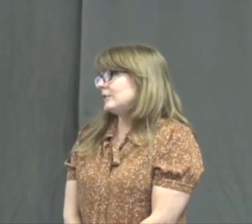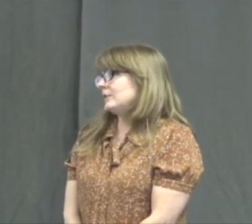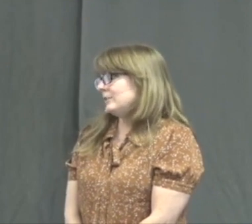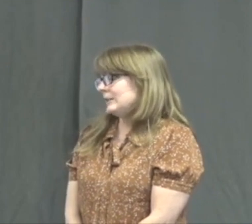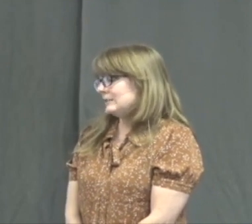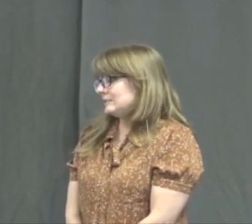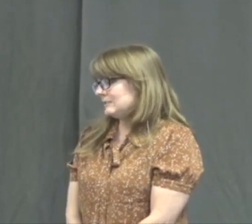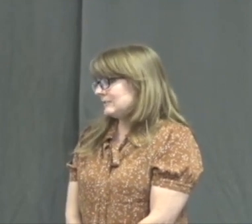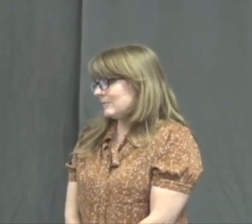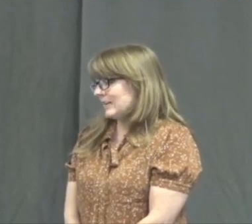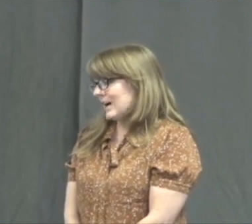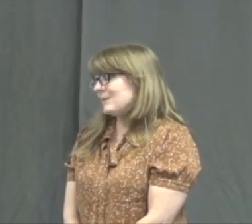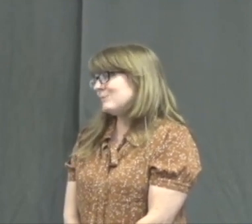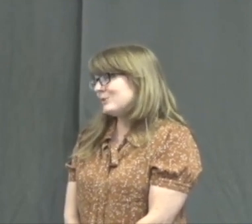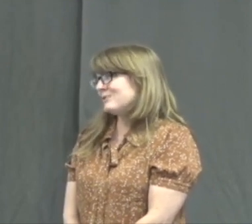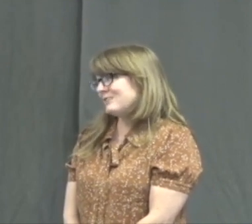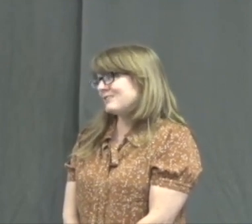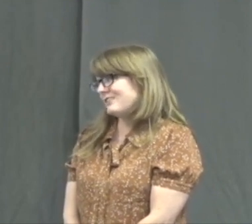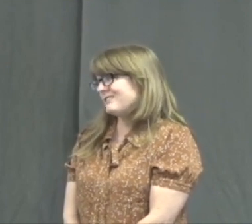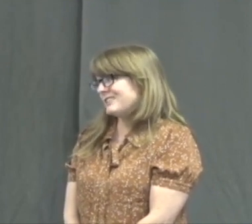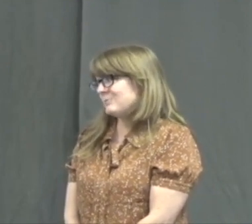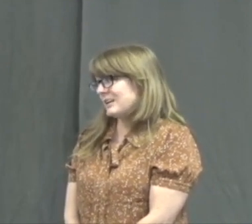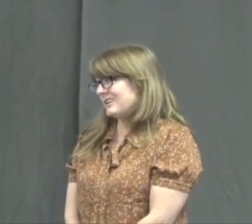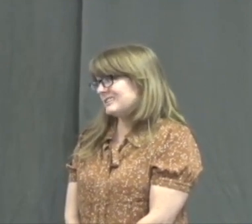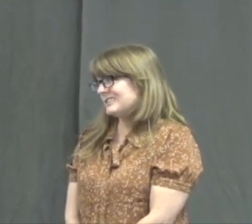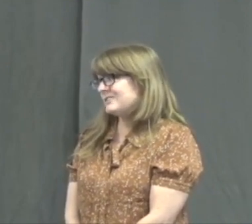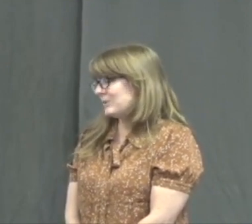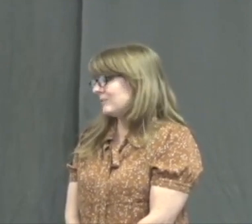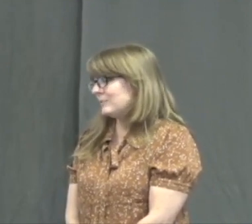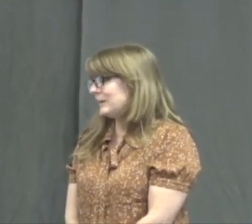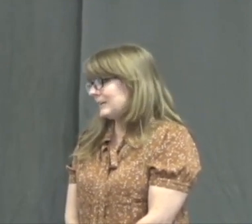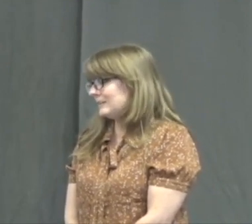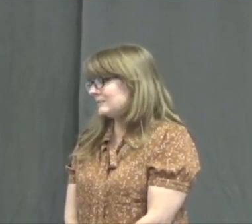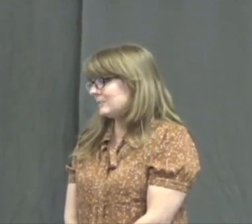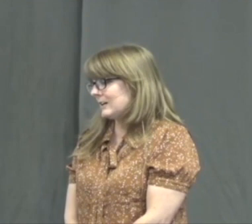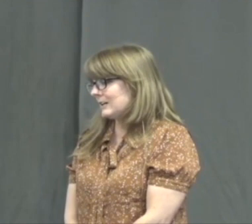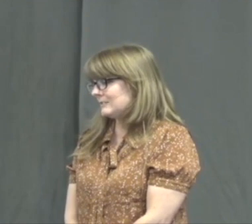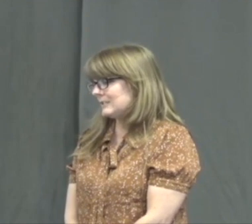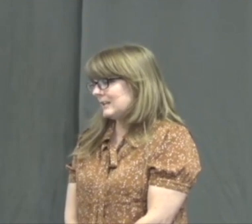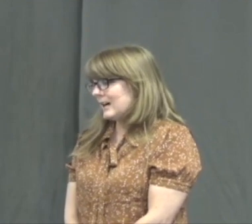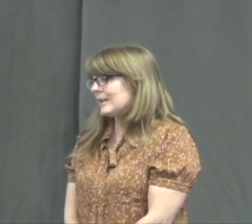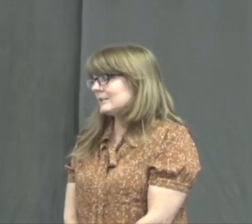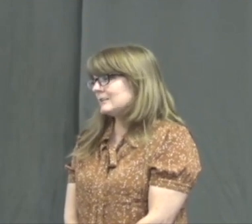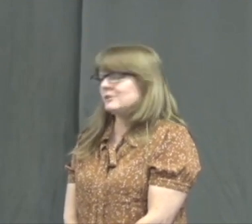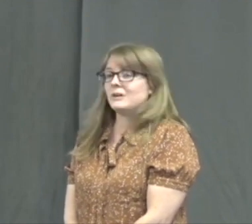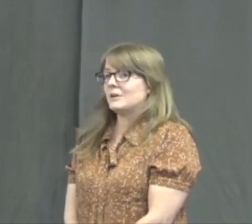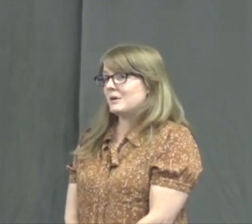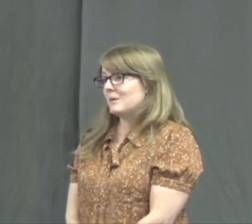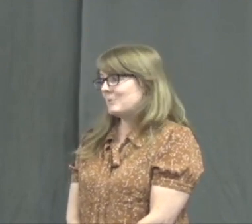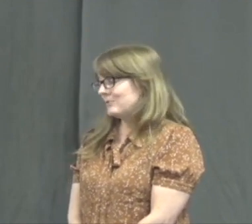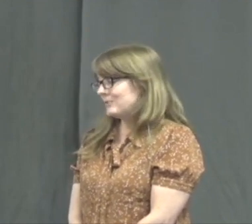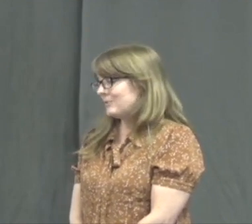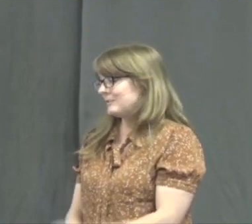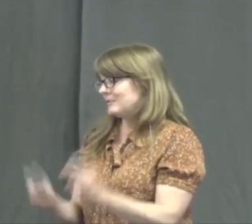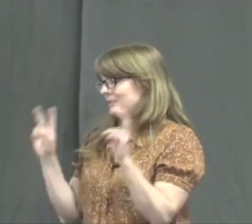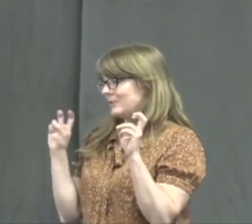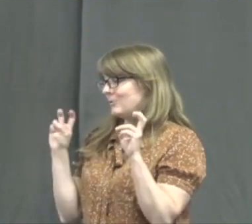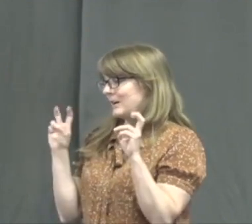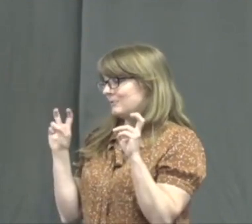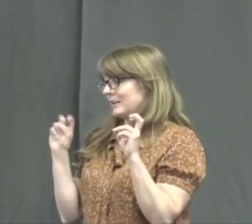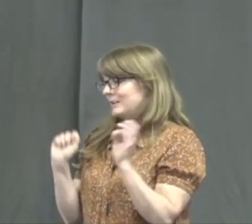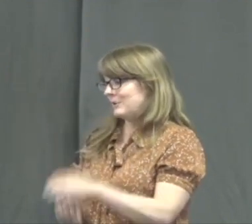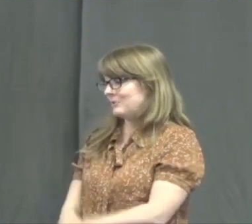are who gets the money. I mean, most of us conservation biologists work for pennies, to be honest. I can tell you right away, my postdoc was considered